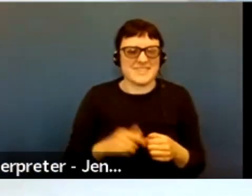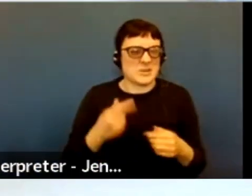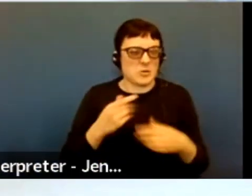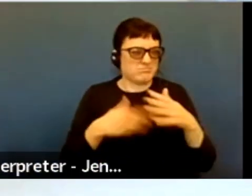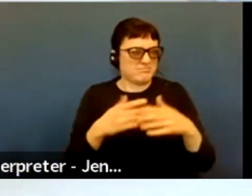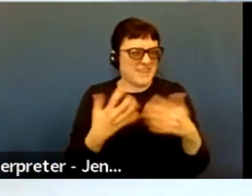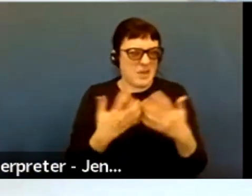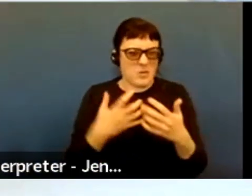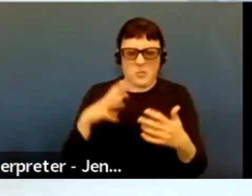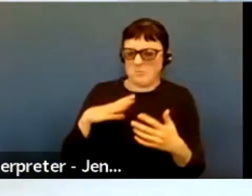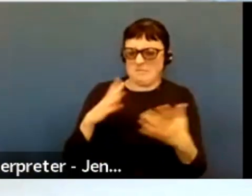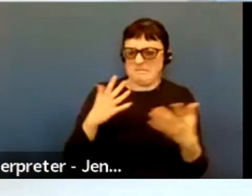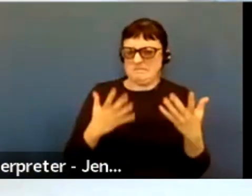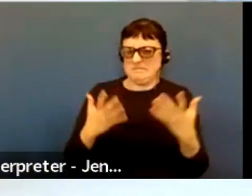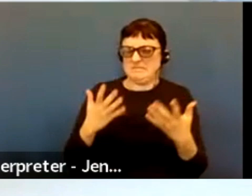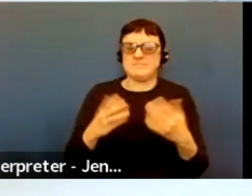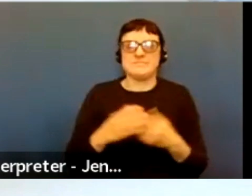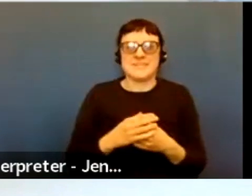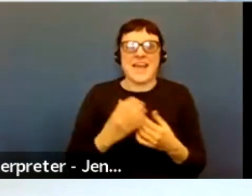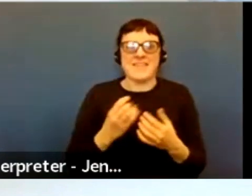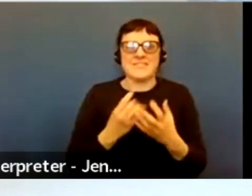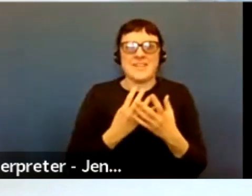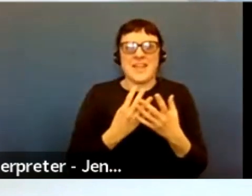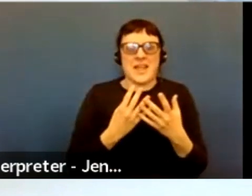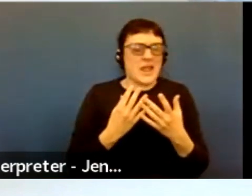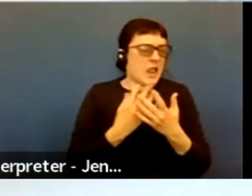going how I wanted it to.